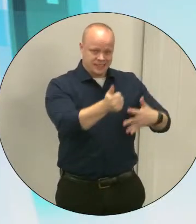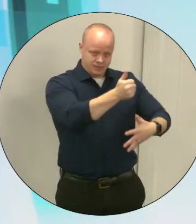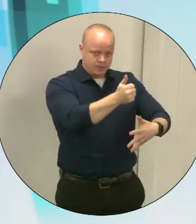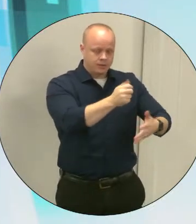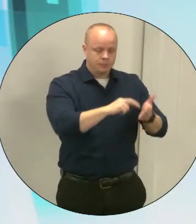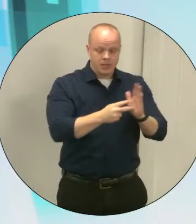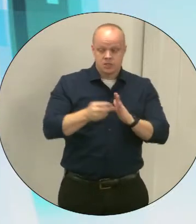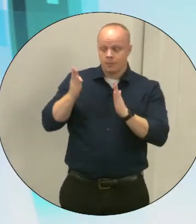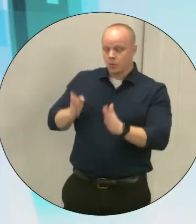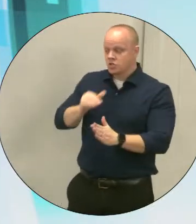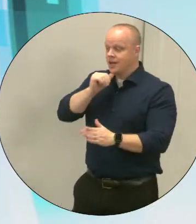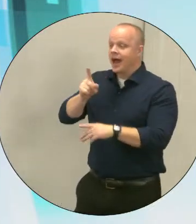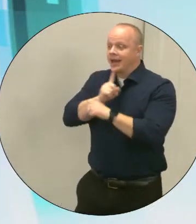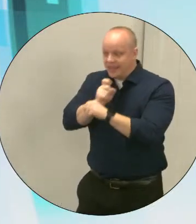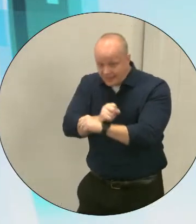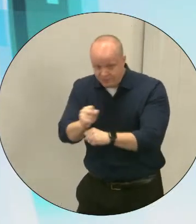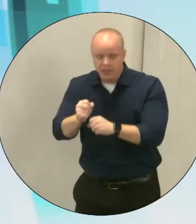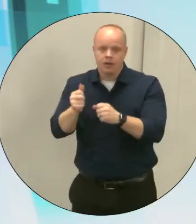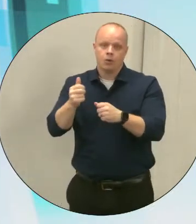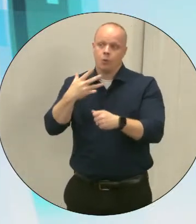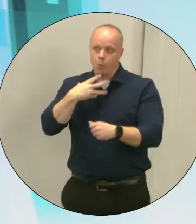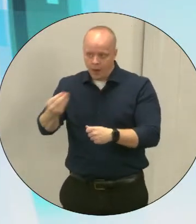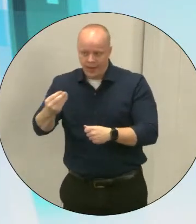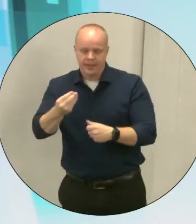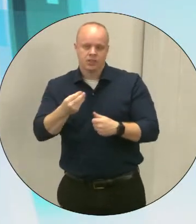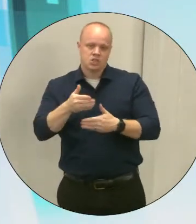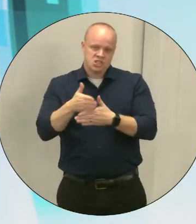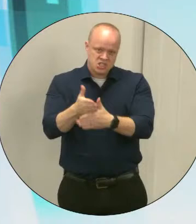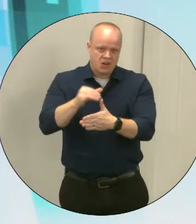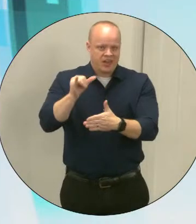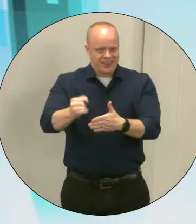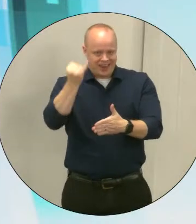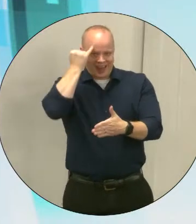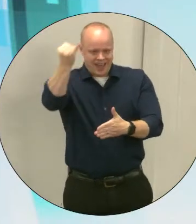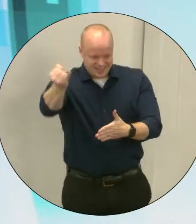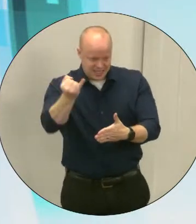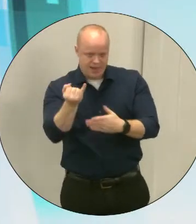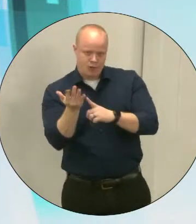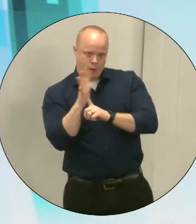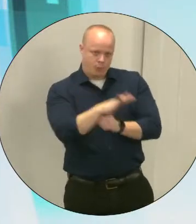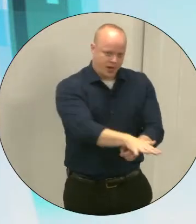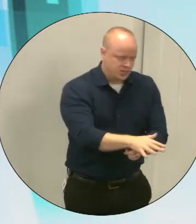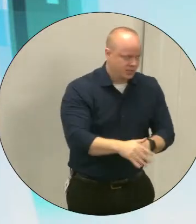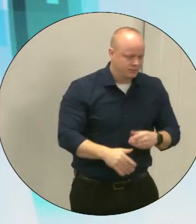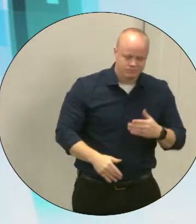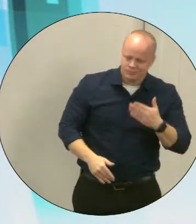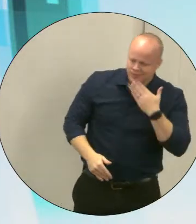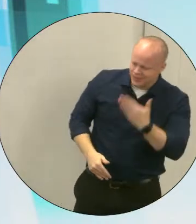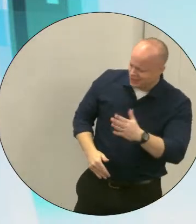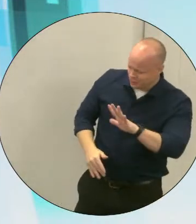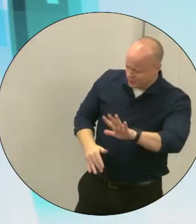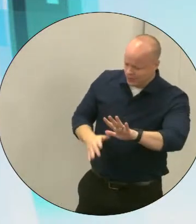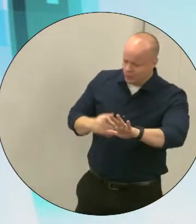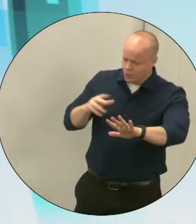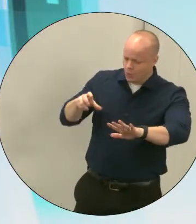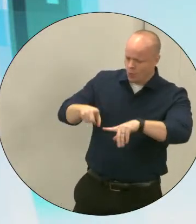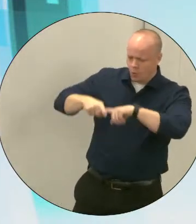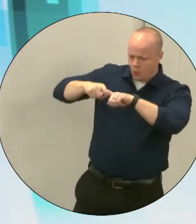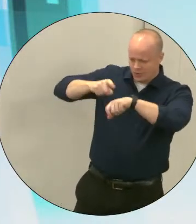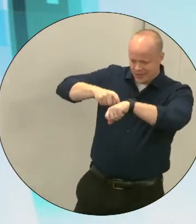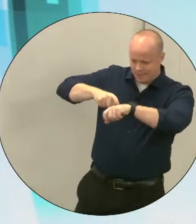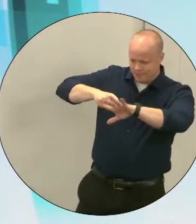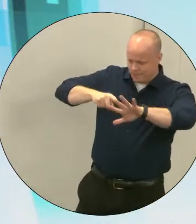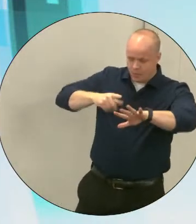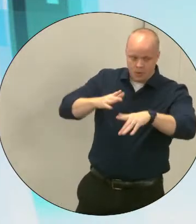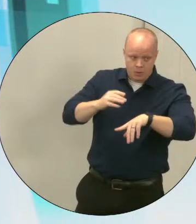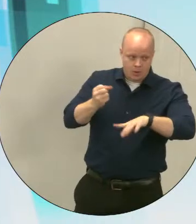white sharing the ideologies of the oppression. Thank you. I'm going to hold the time, Wait, hold on. please. Wait, what's No, going